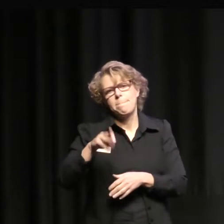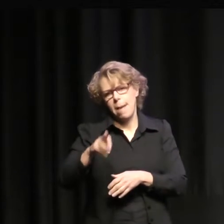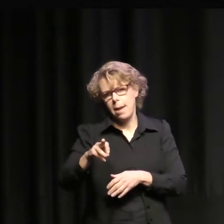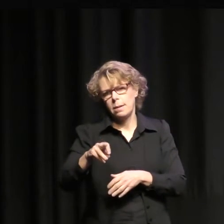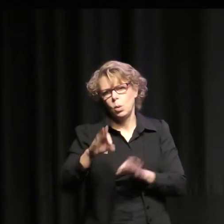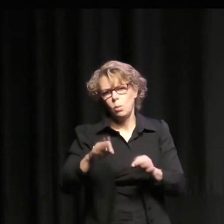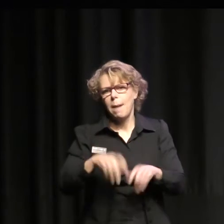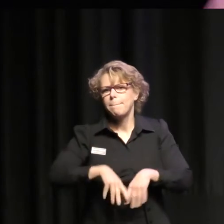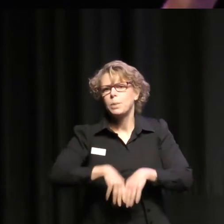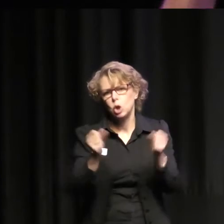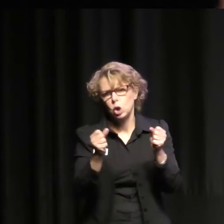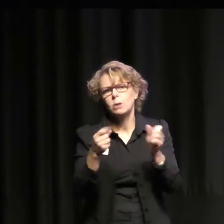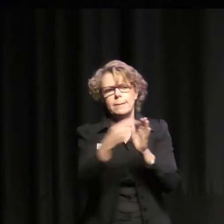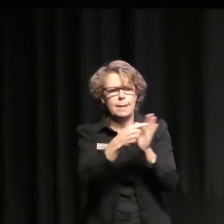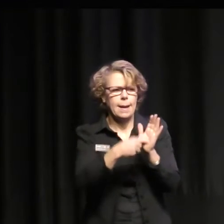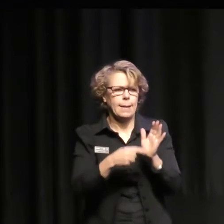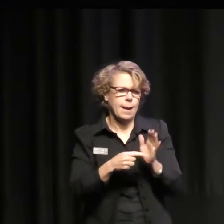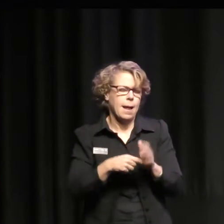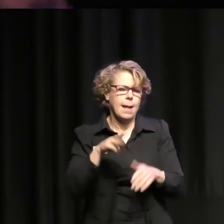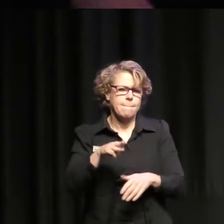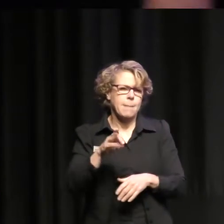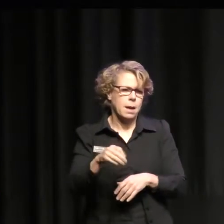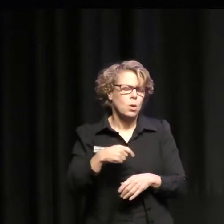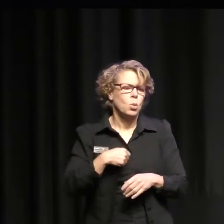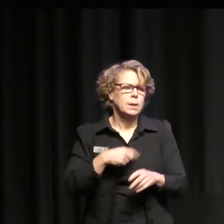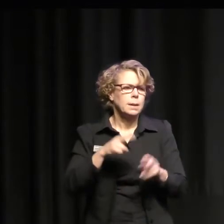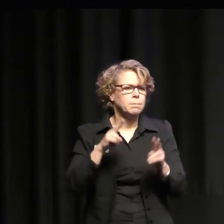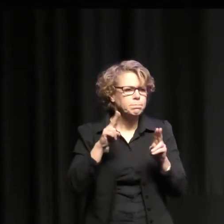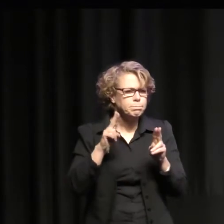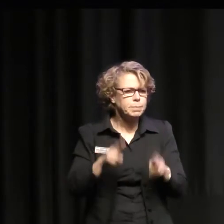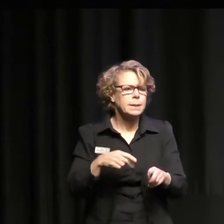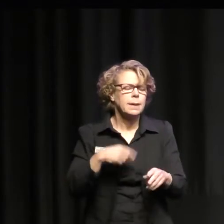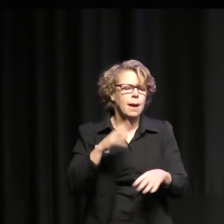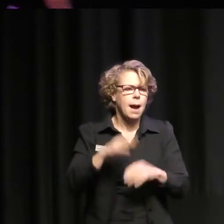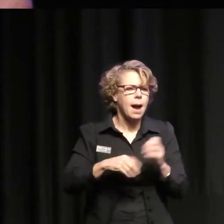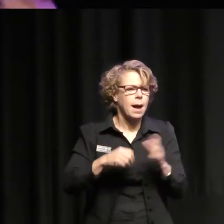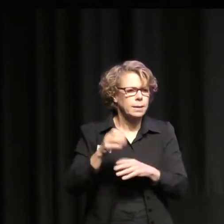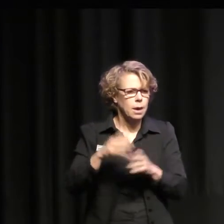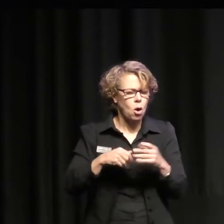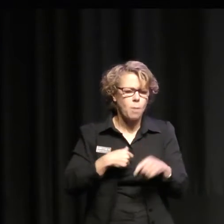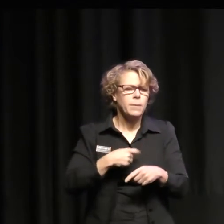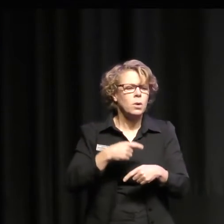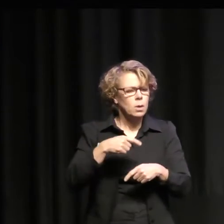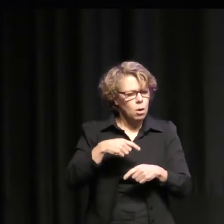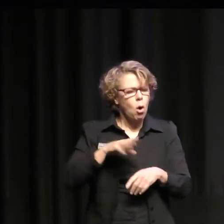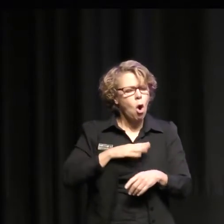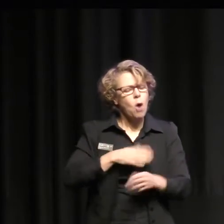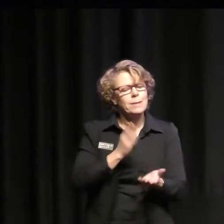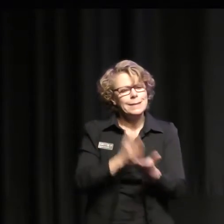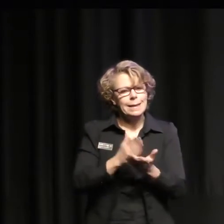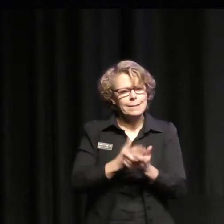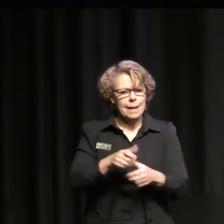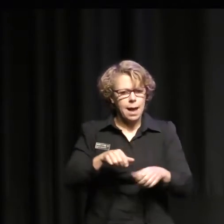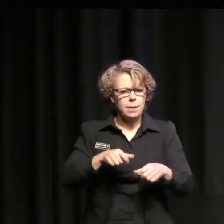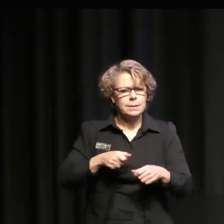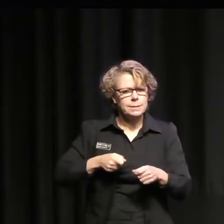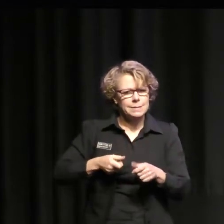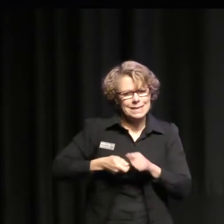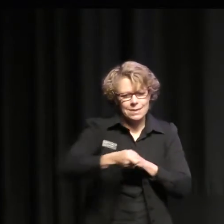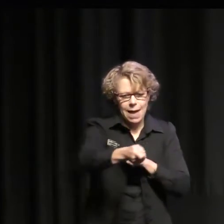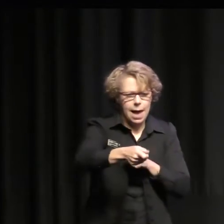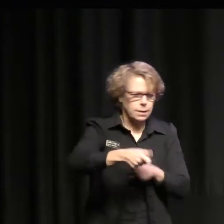And this is really about the slashing of swords to us as people around the world.